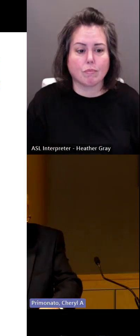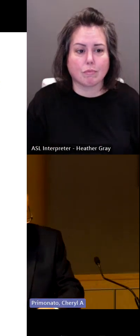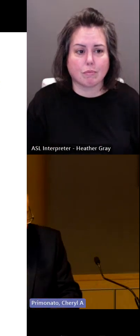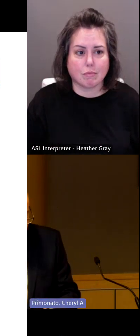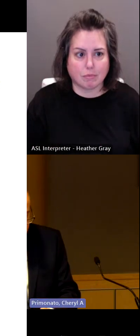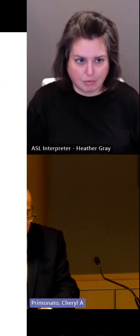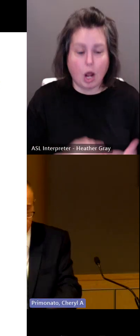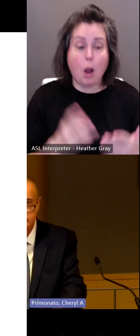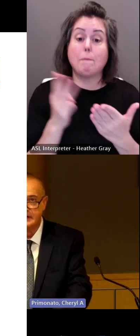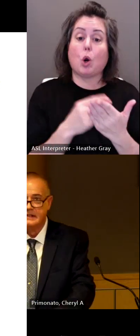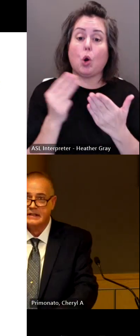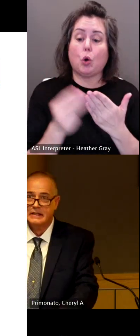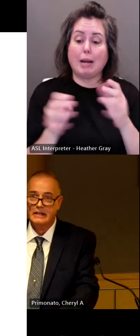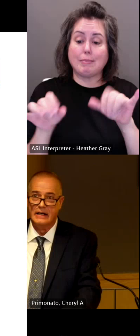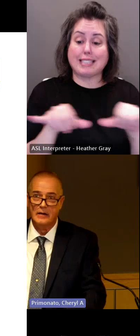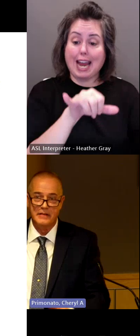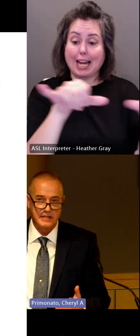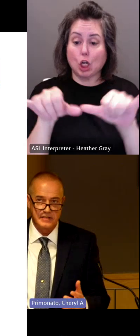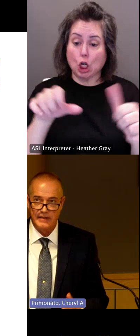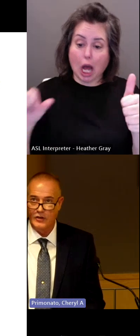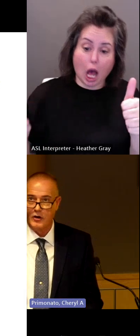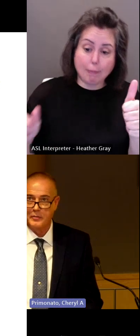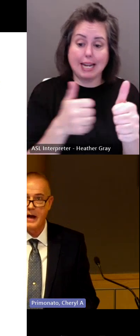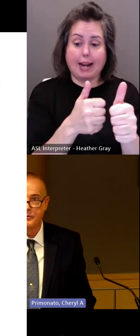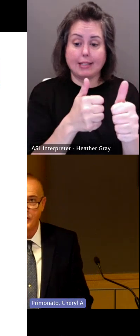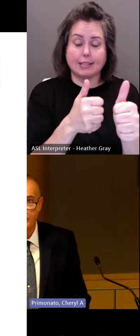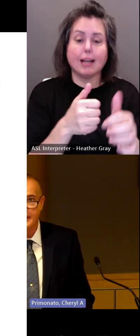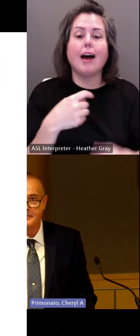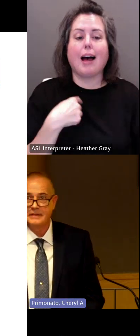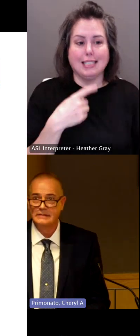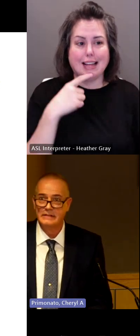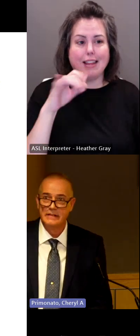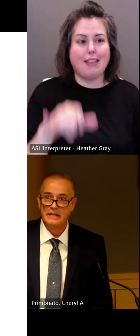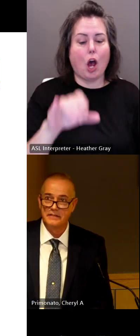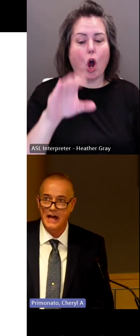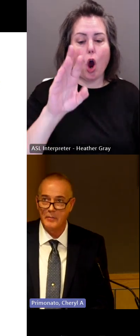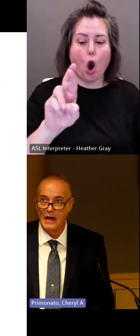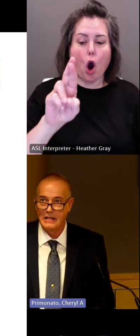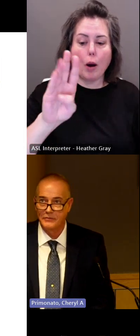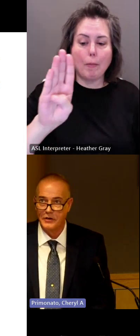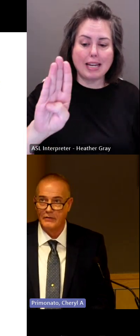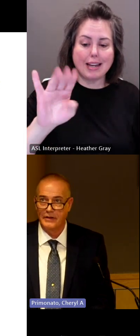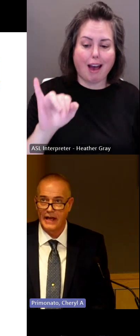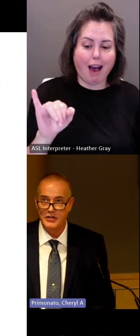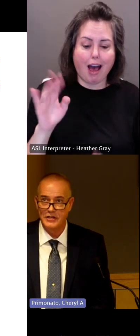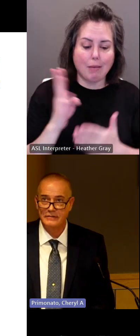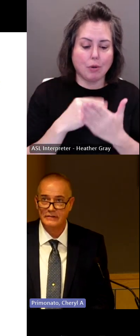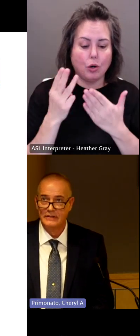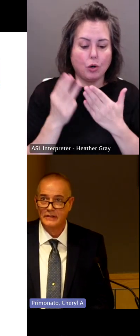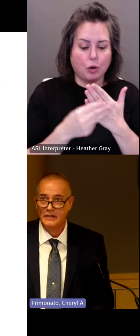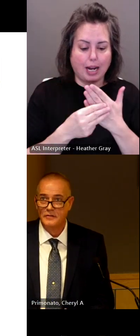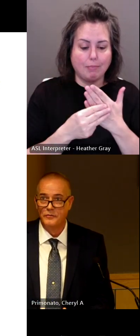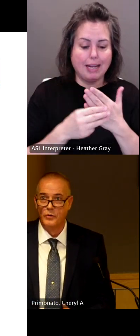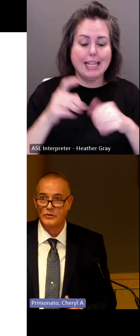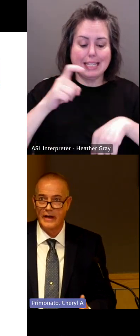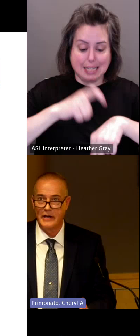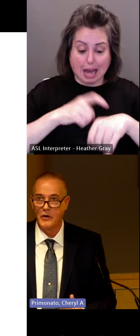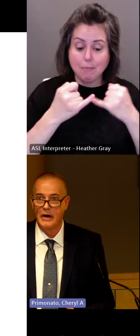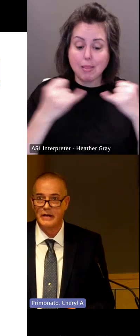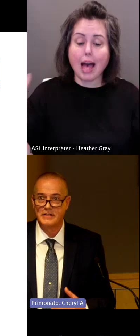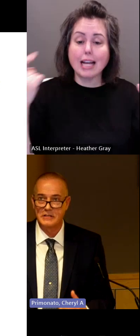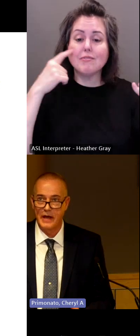Program standard updates. As I said, the RVI program, the timelines for notification